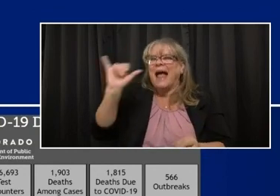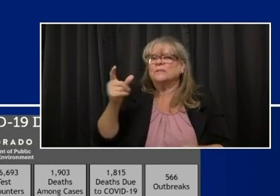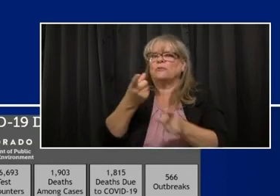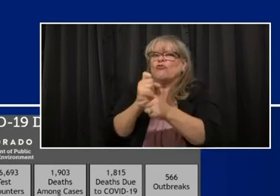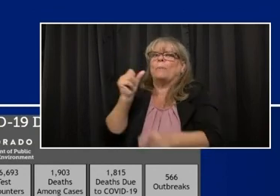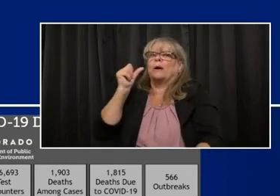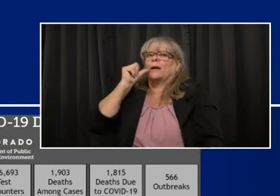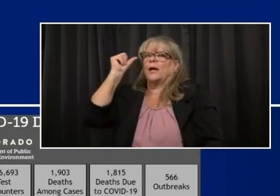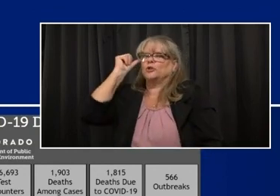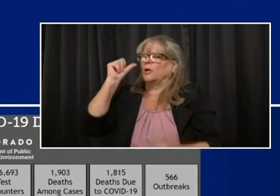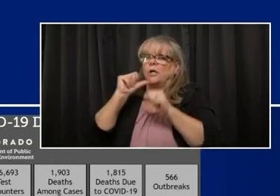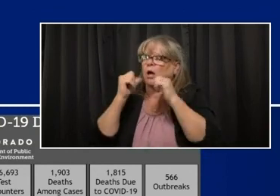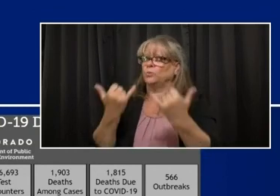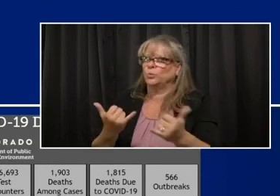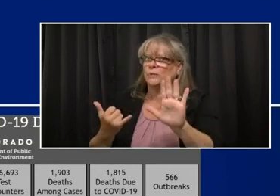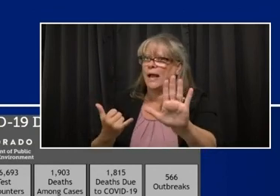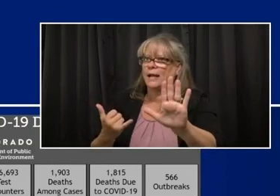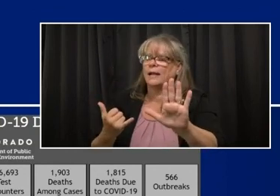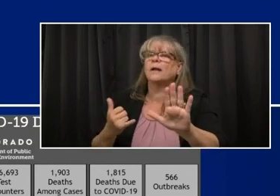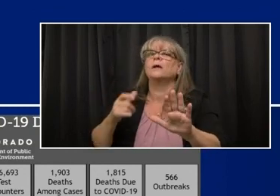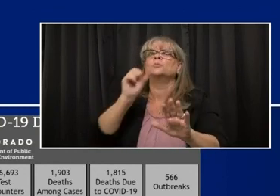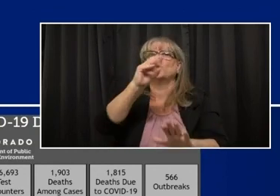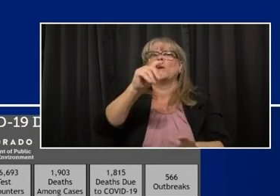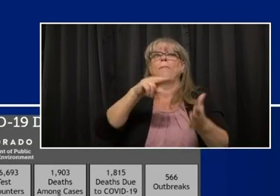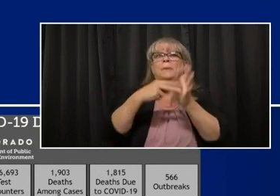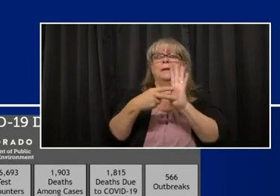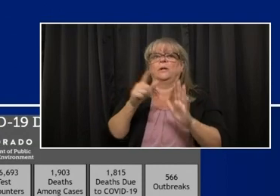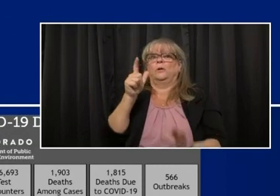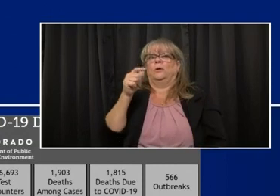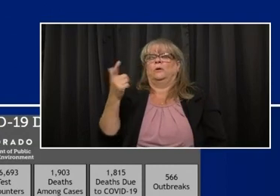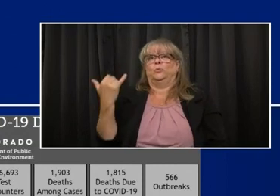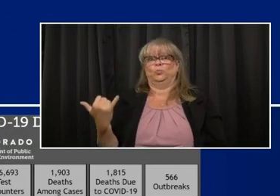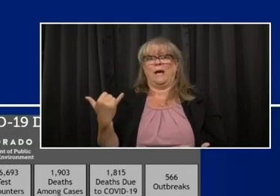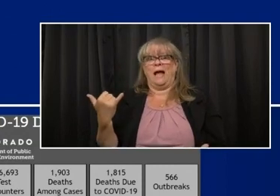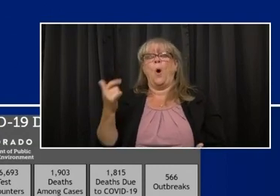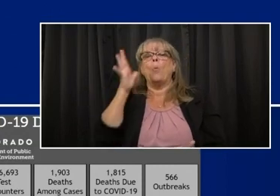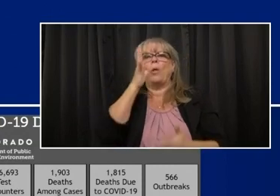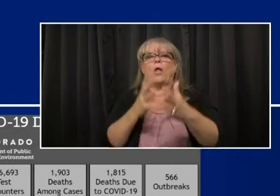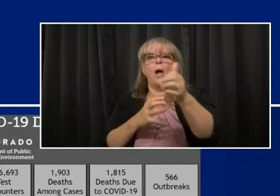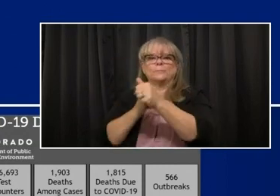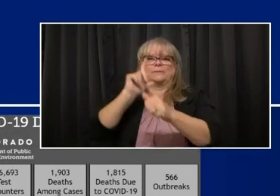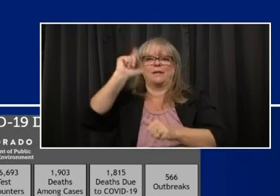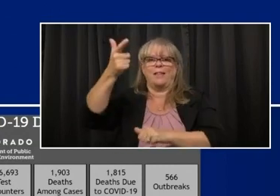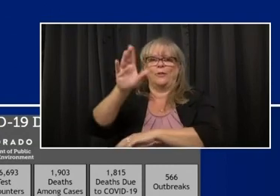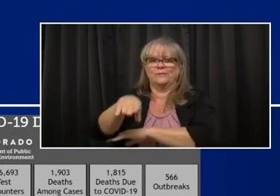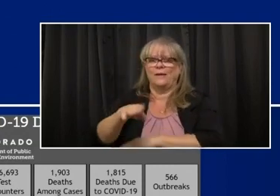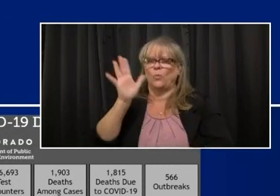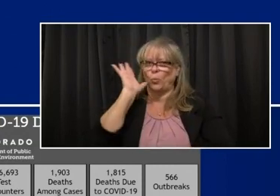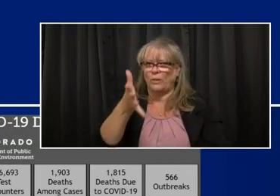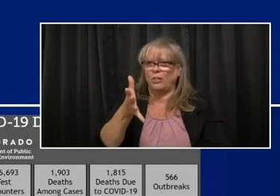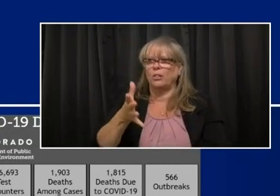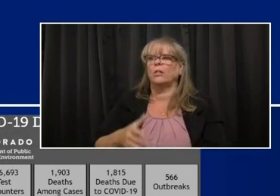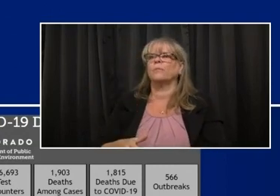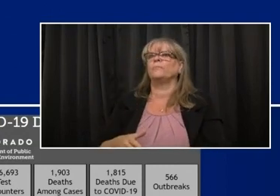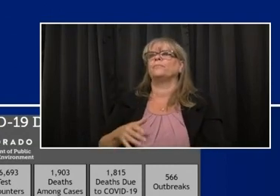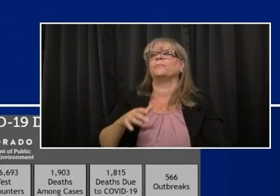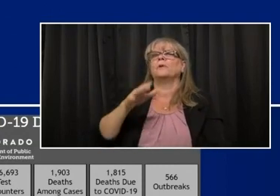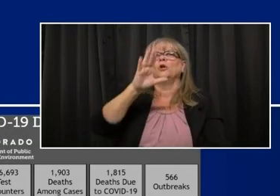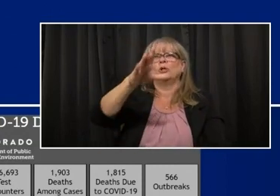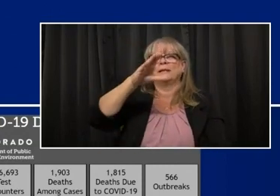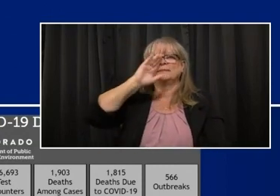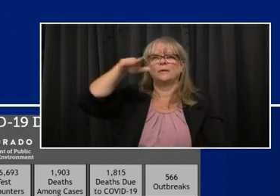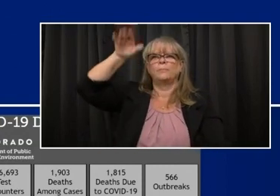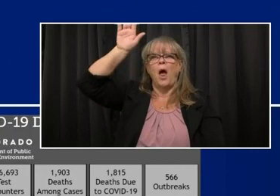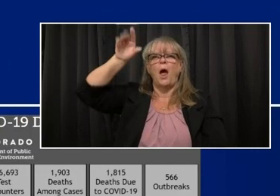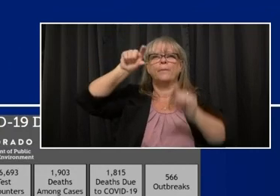numbers. And so as you're used to seeing, you will see those boxes along the top that show you some quick facts, the stats on cases,